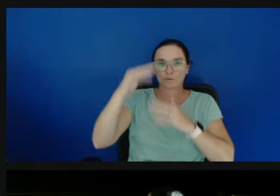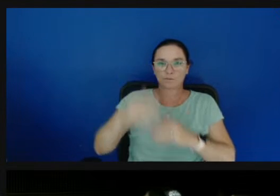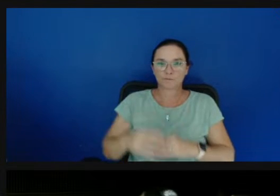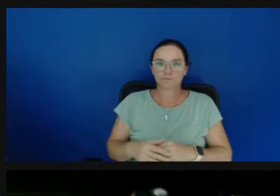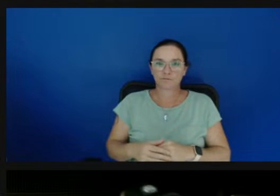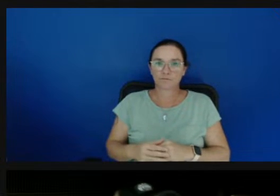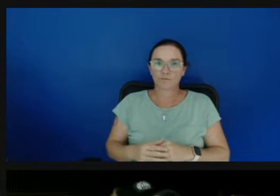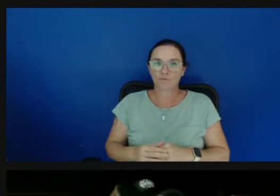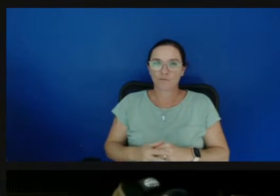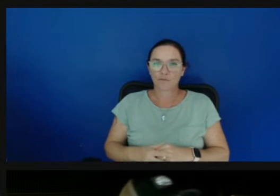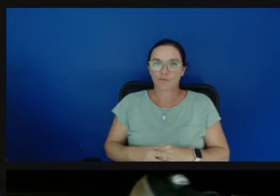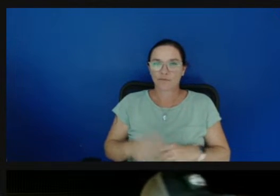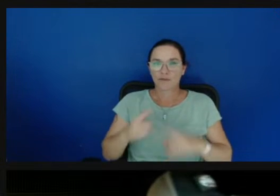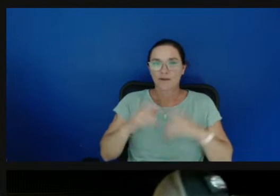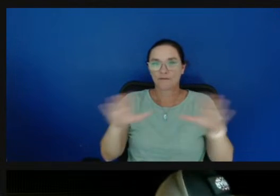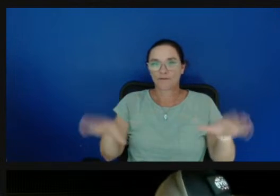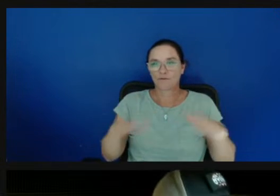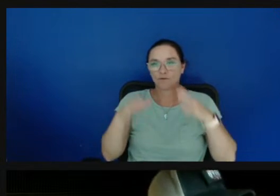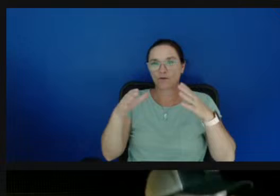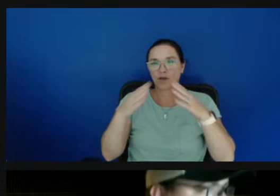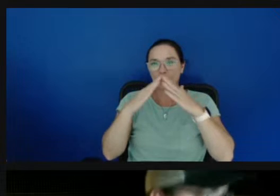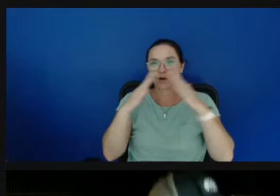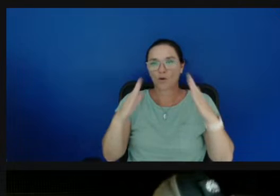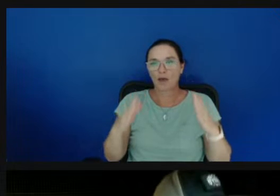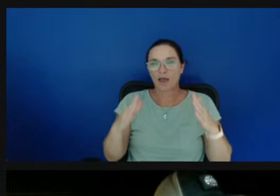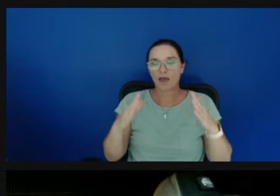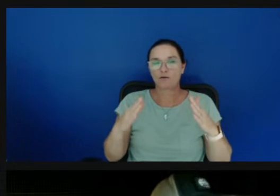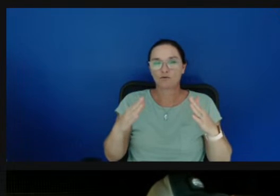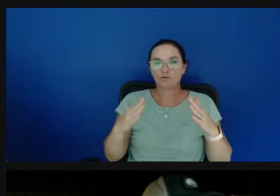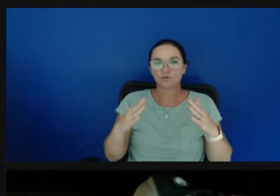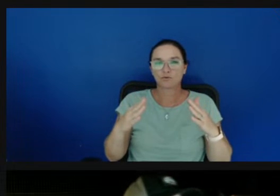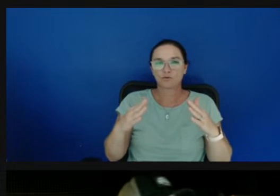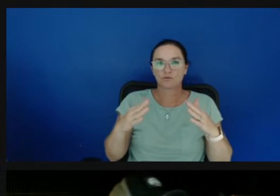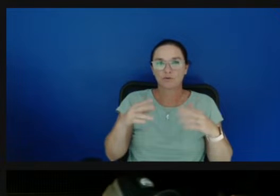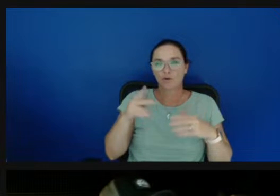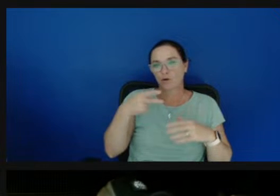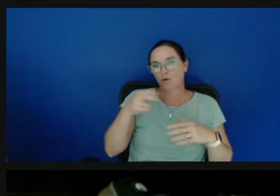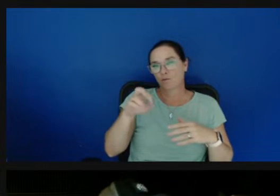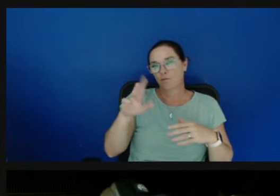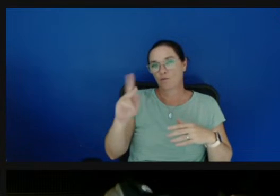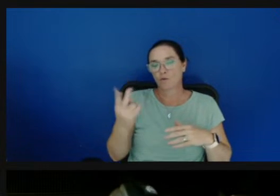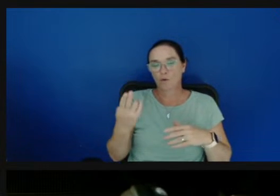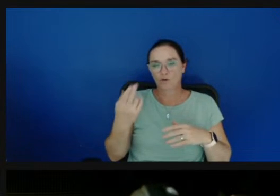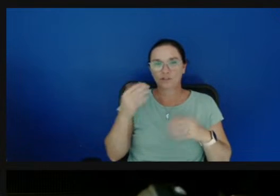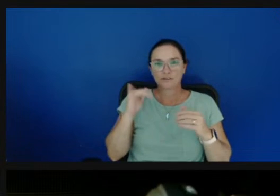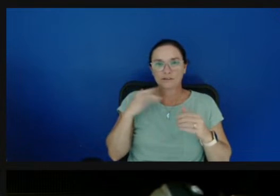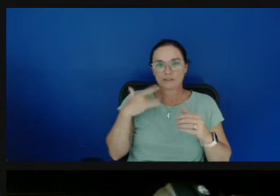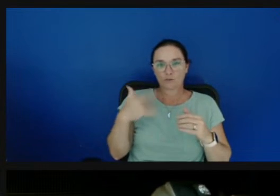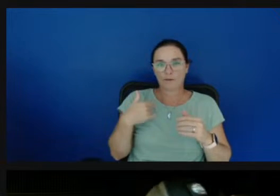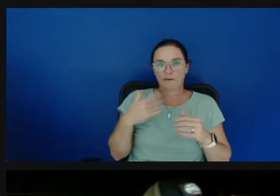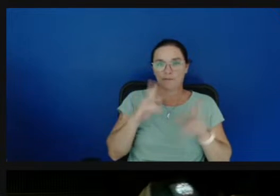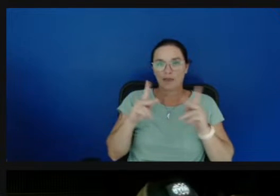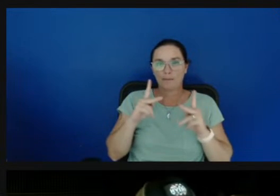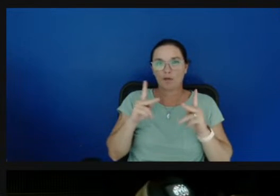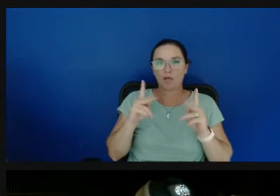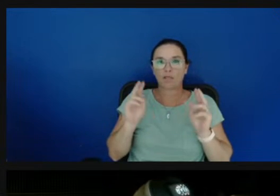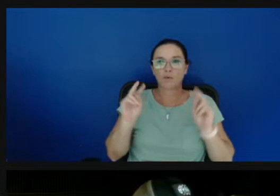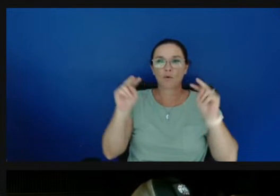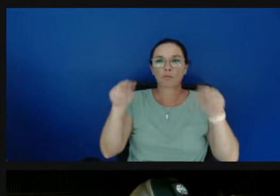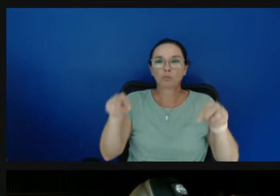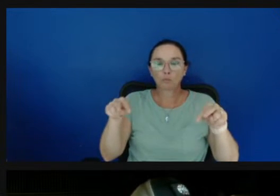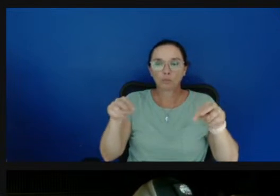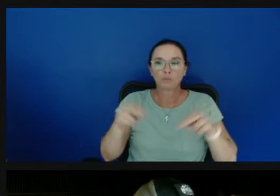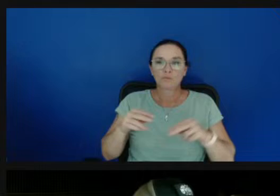And out of the Volcano House porch itself. So people are usually milling around in here, looking out past these bushes for the view of